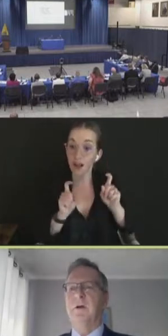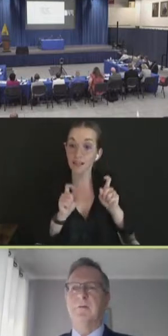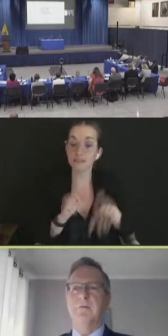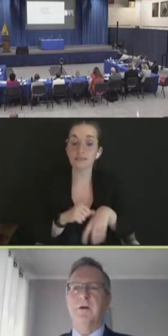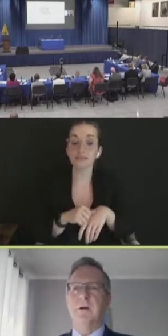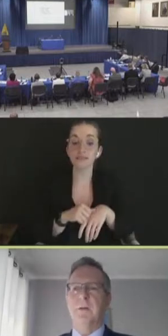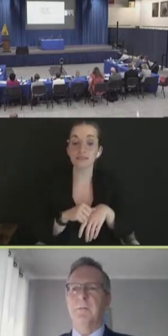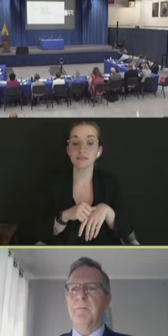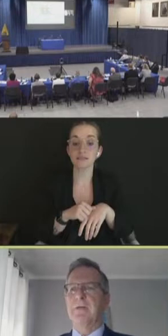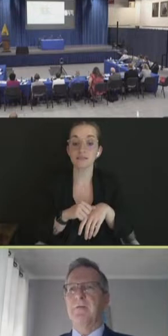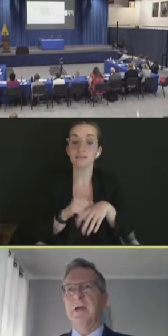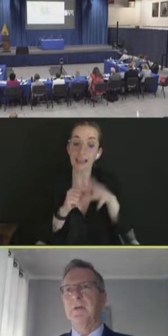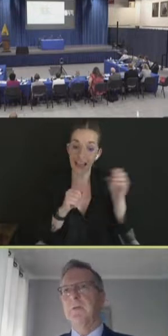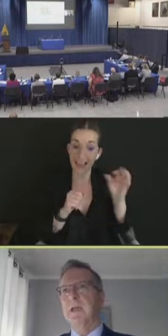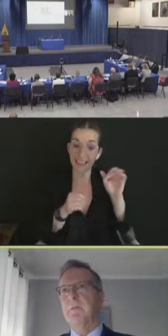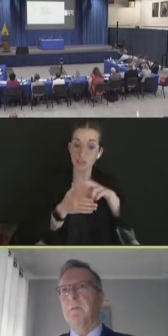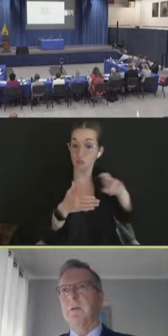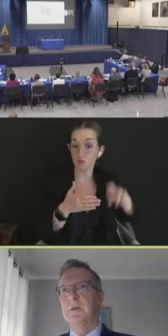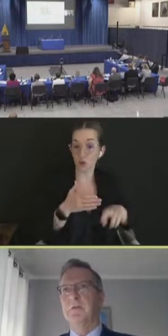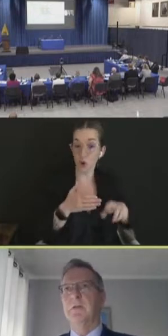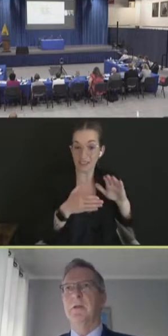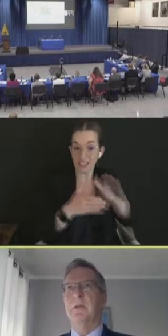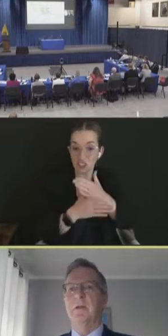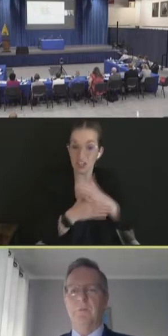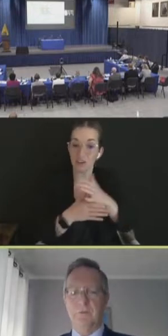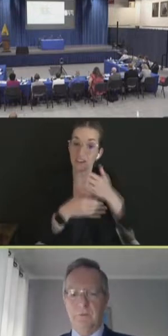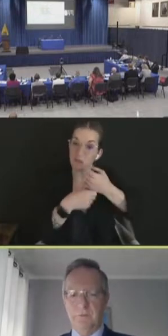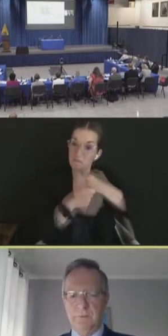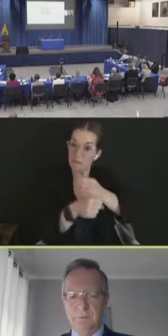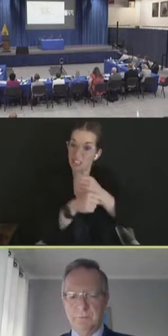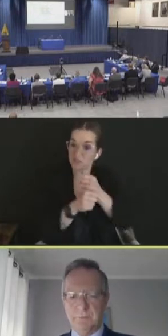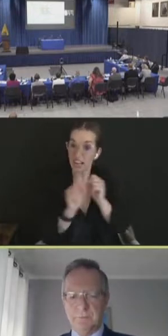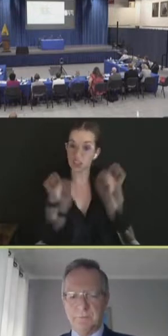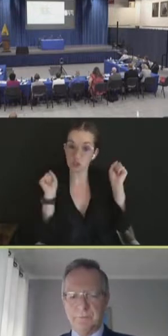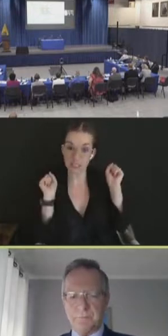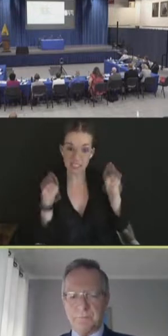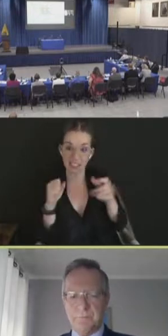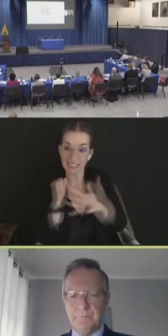even of manufacturing capabilities and resources.